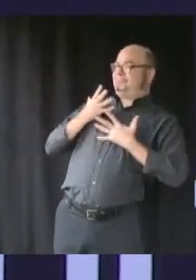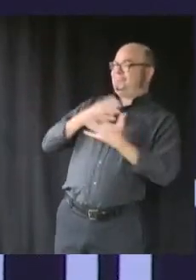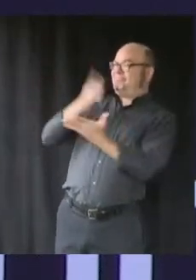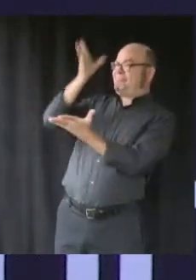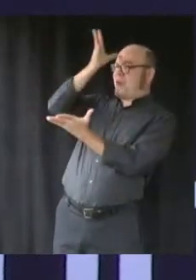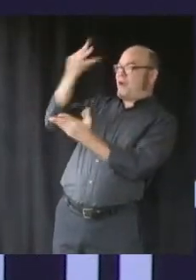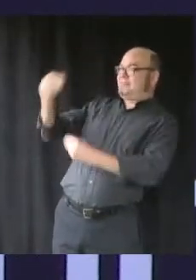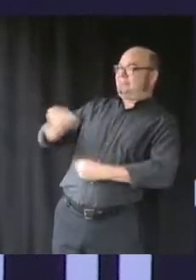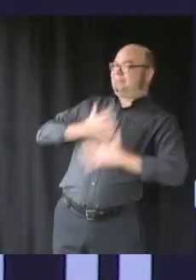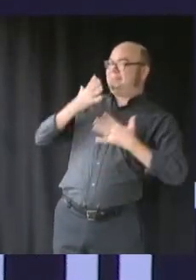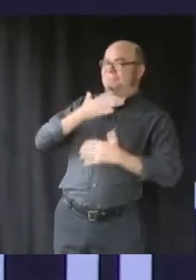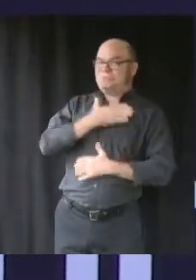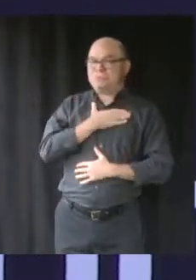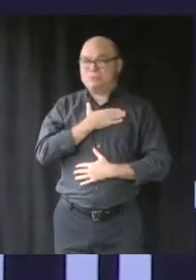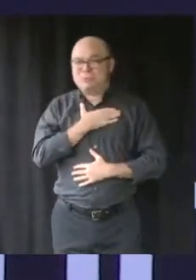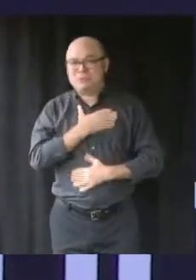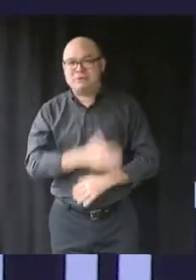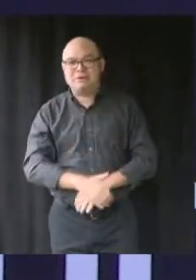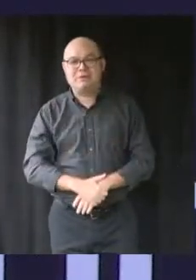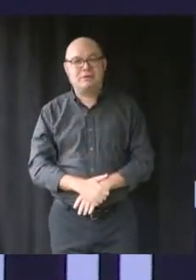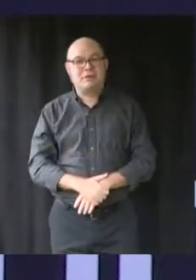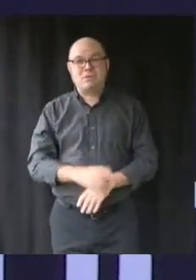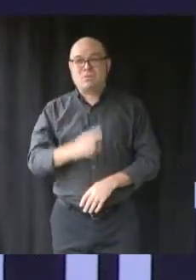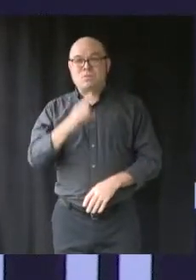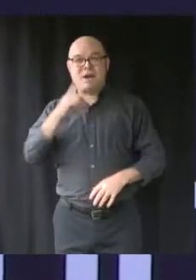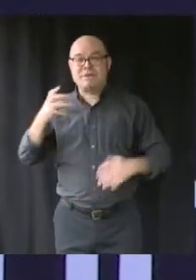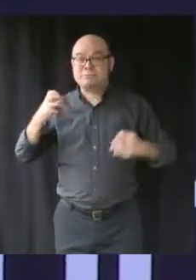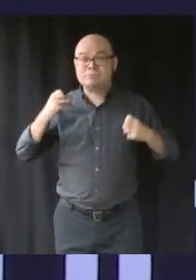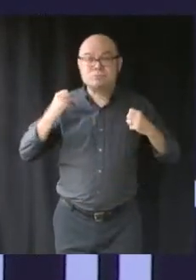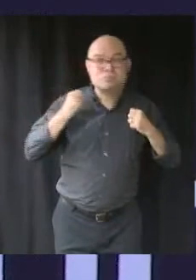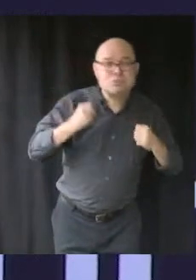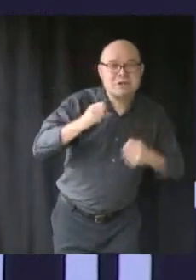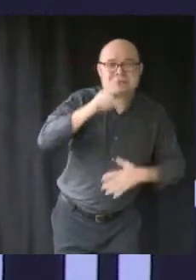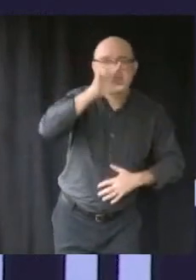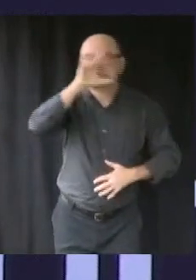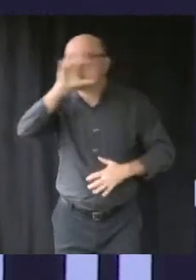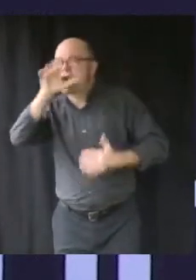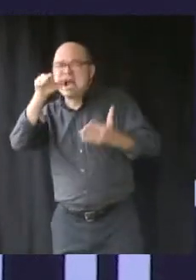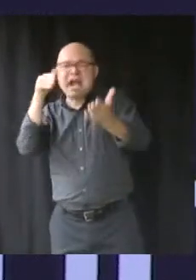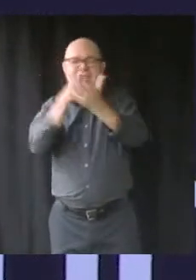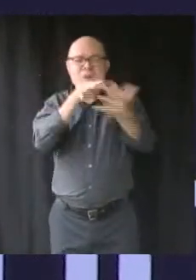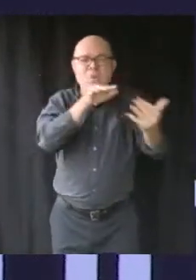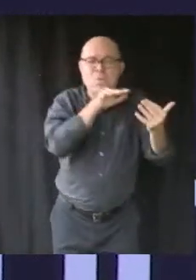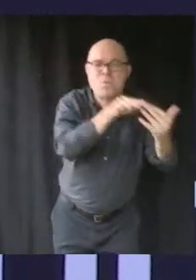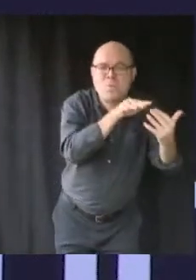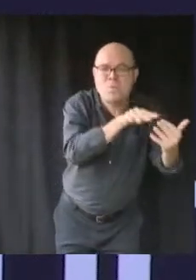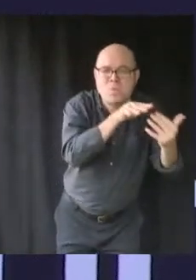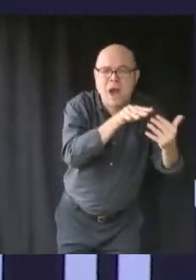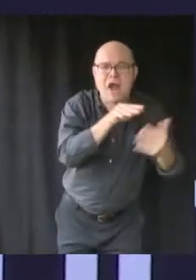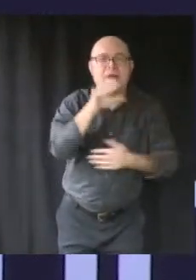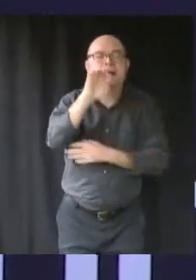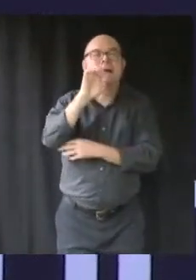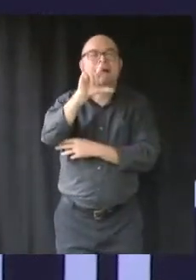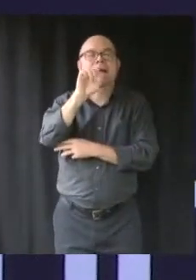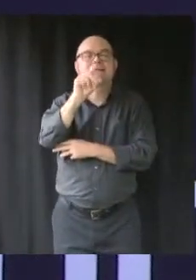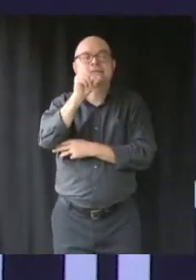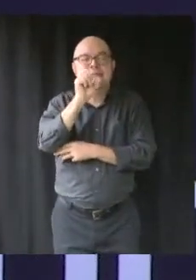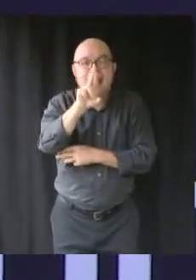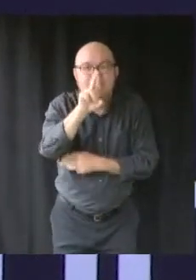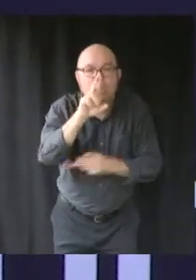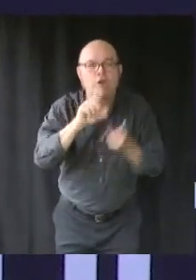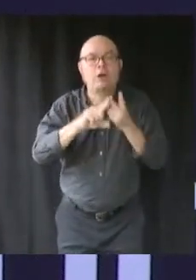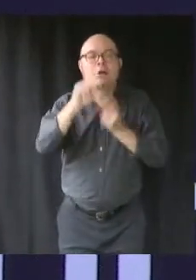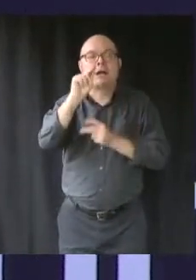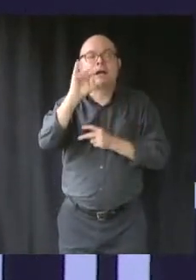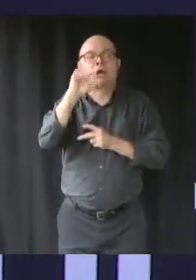freshman senator against the wars in El Salvador and Nicaragua, calling the administration's policy,